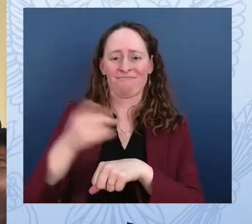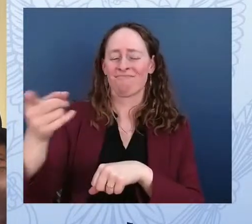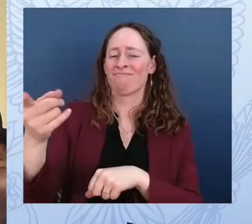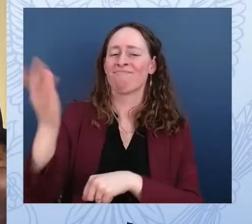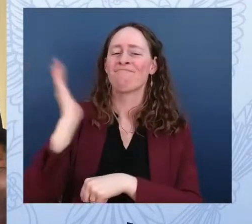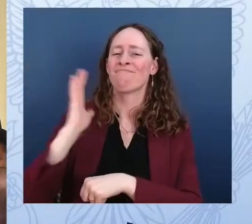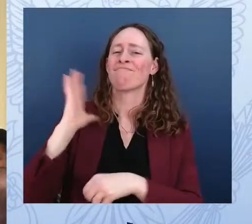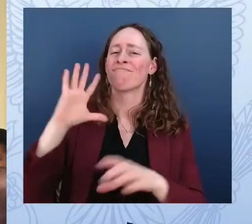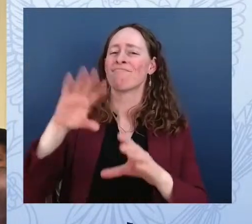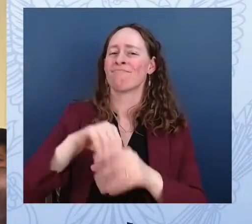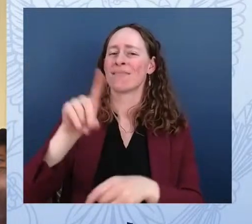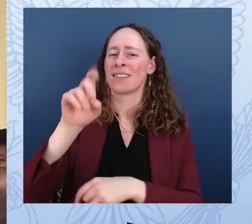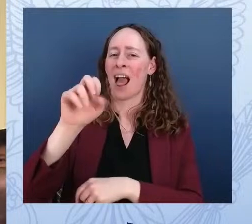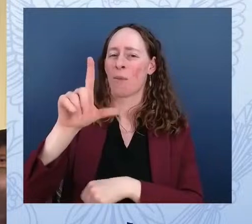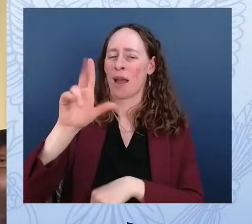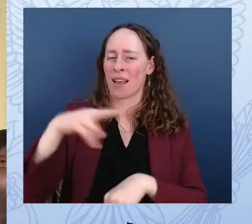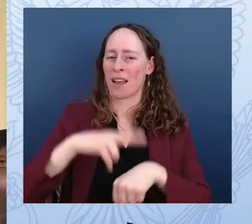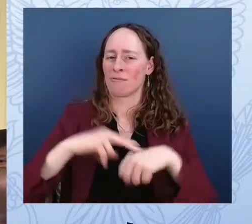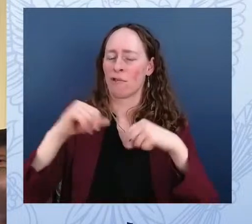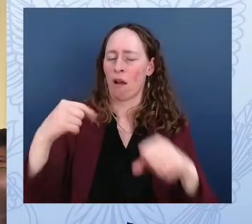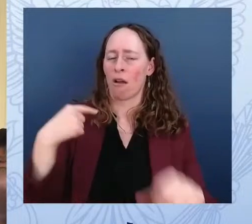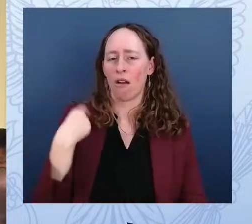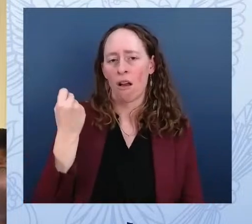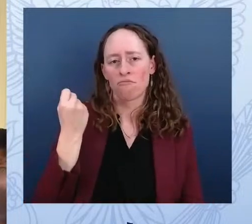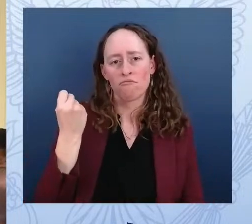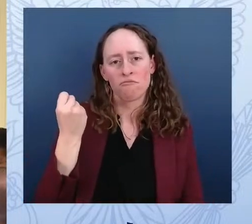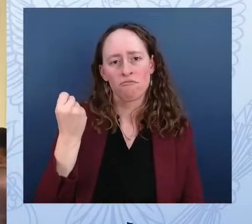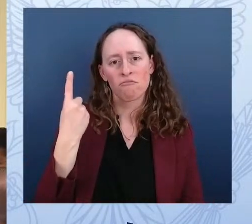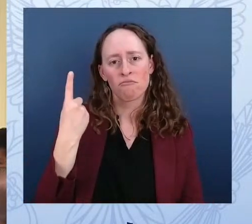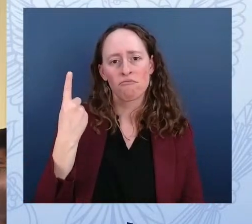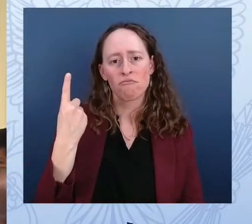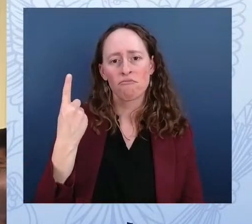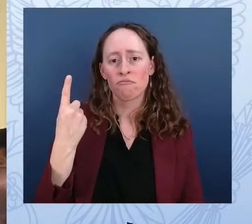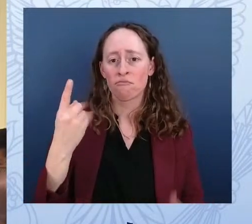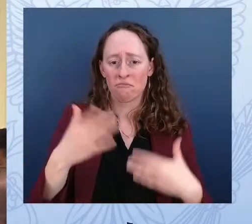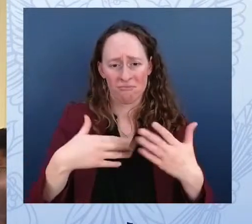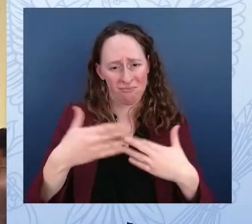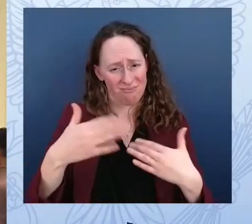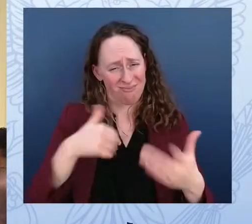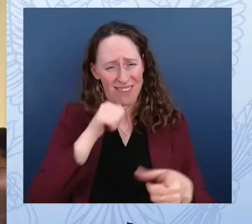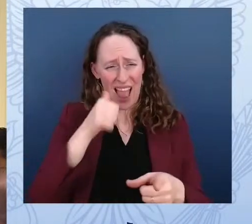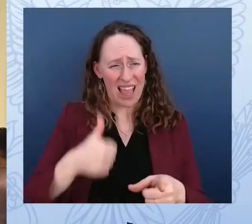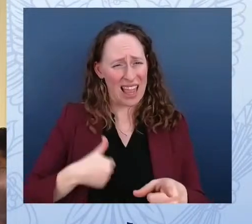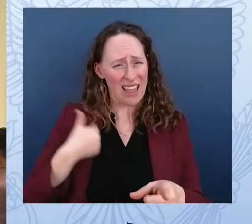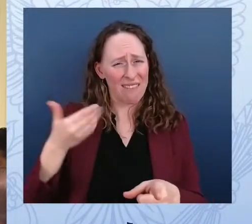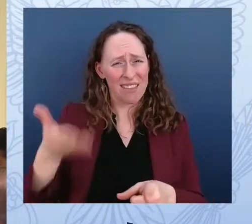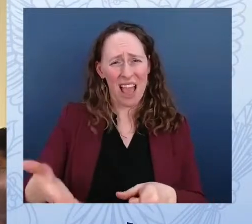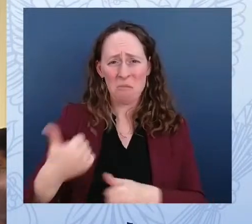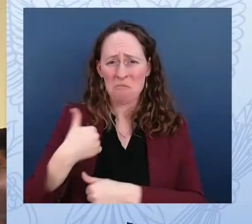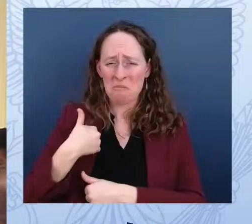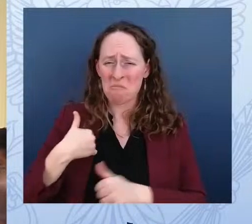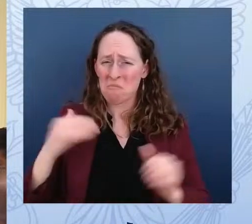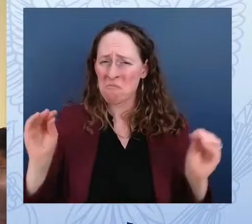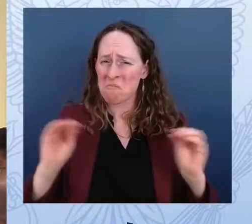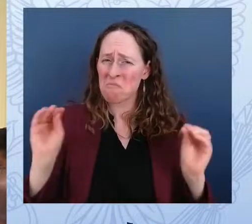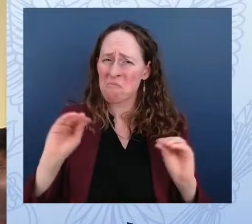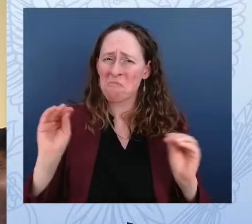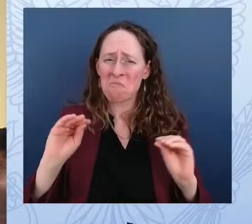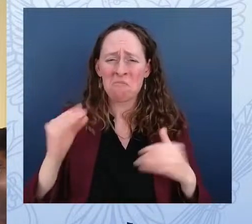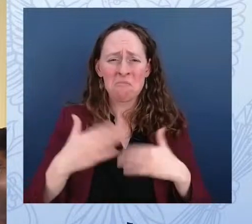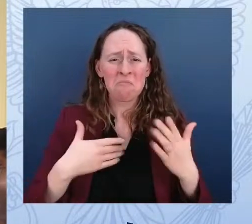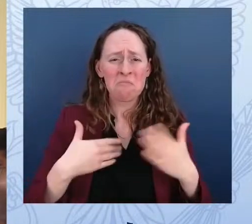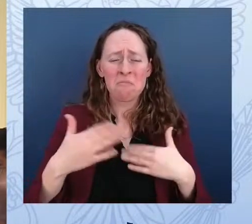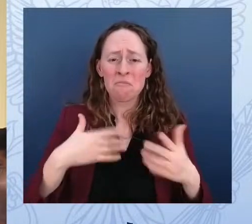on bases, and one day you'll be in a uniform, and the next you'll be running a small business or practicing law or teaching